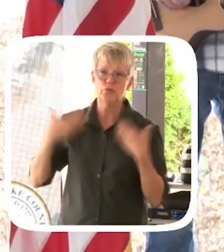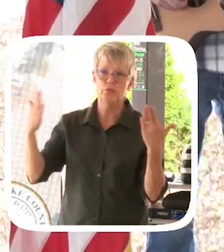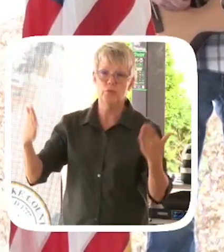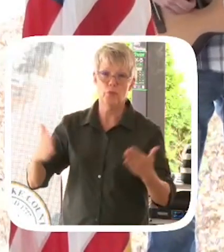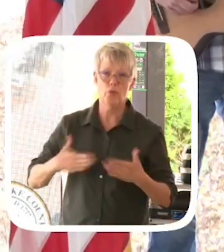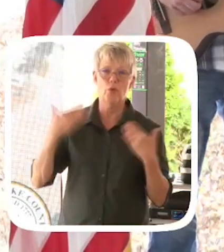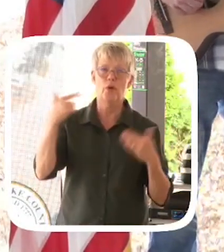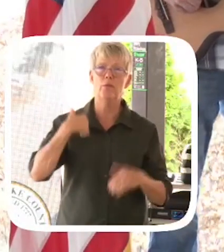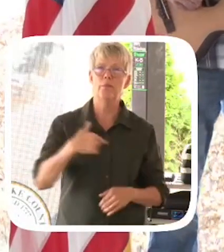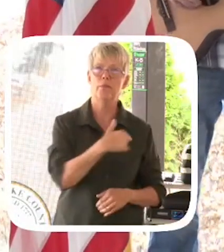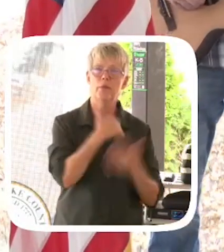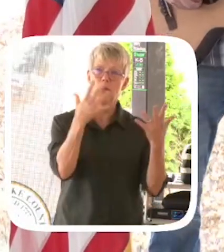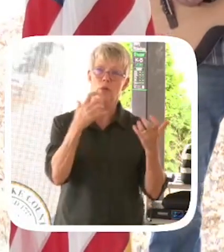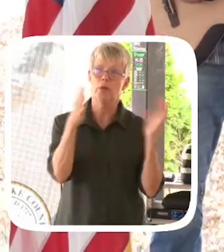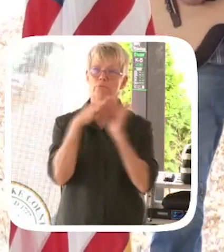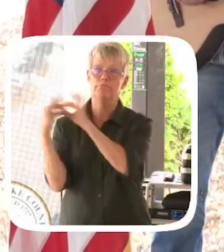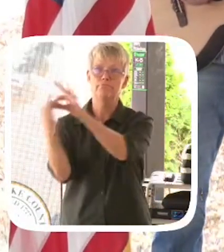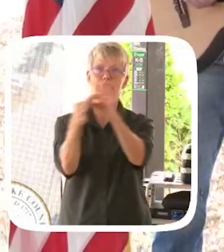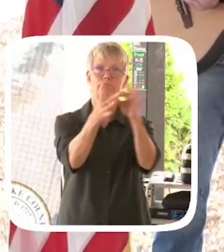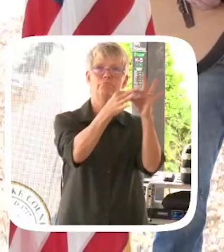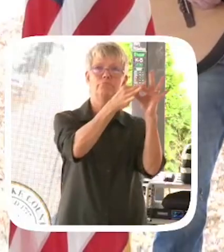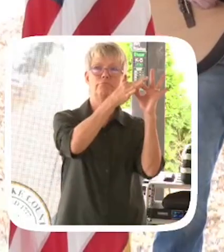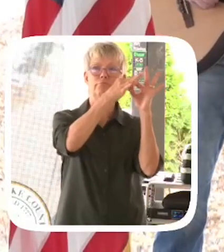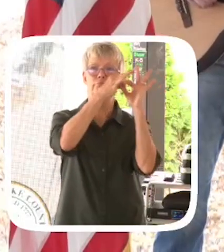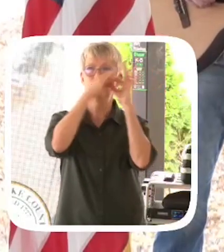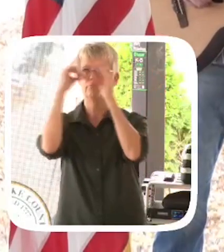us together in